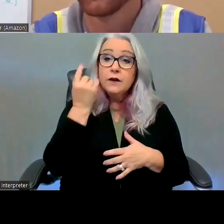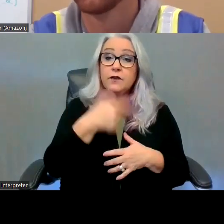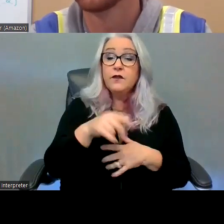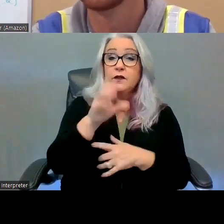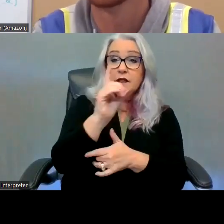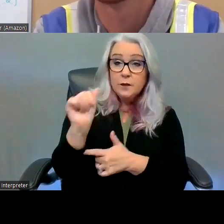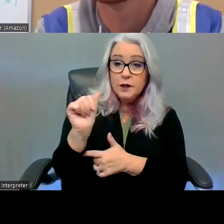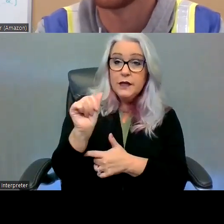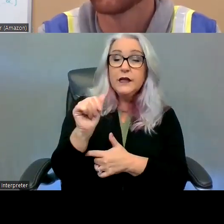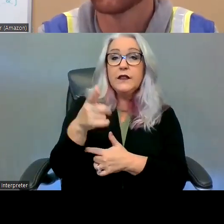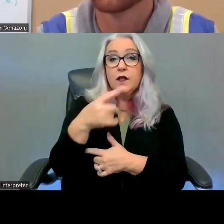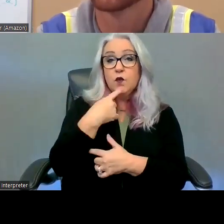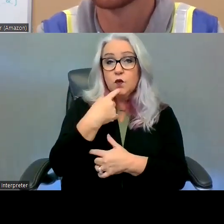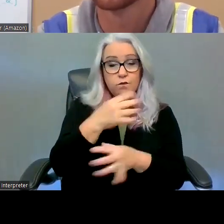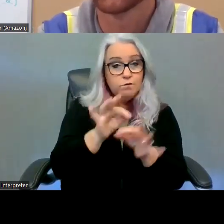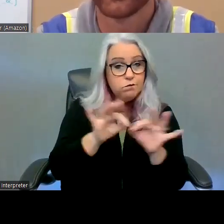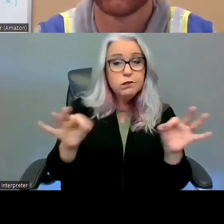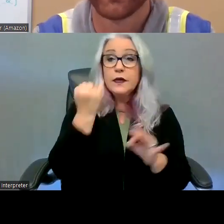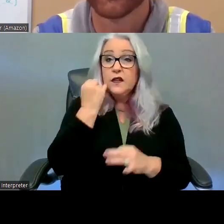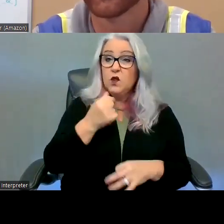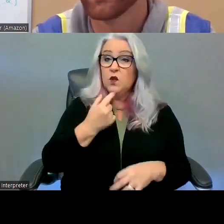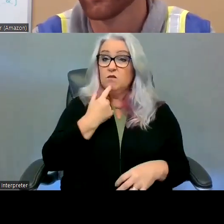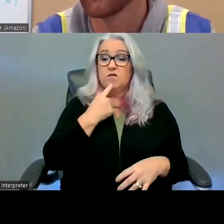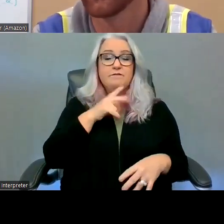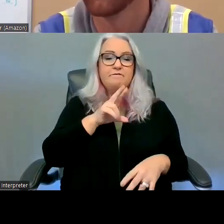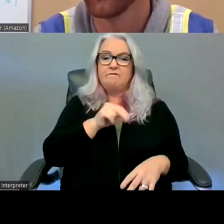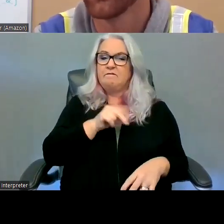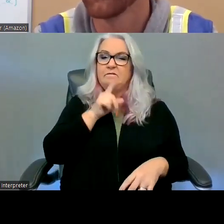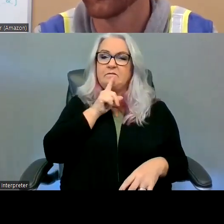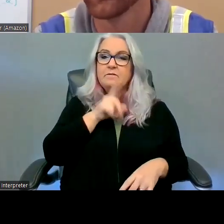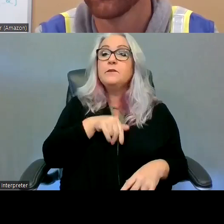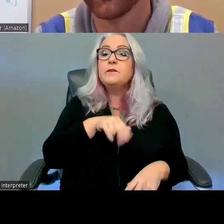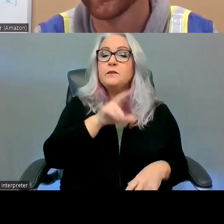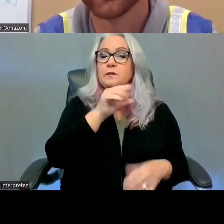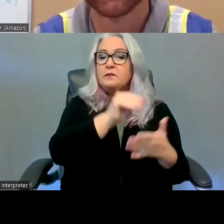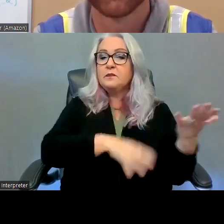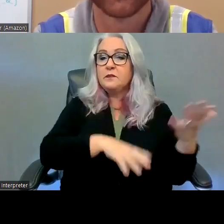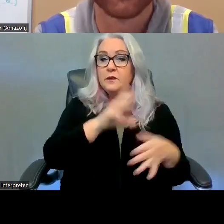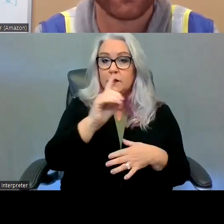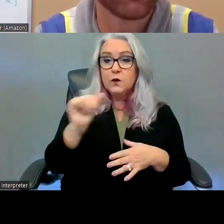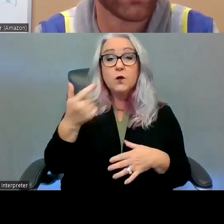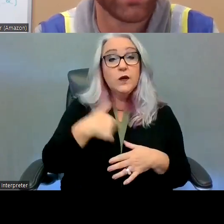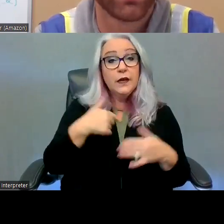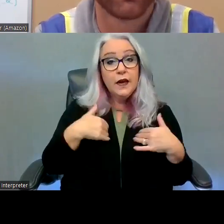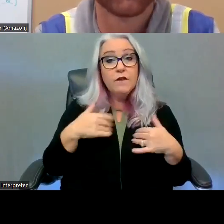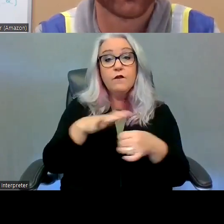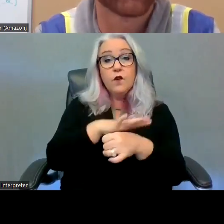stated. If you don't wish to answer, that is totally okay. But Amazon does have a full disability and leave services